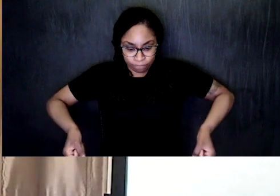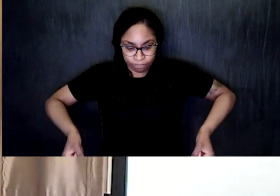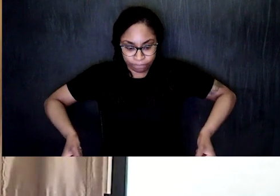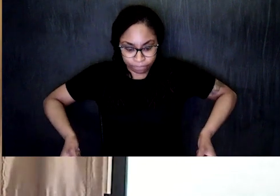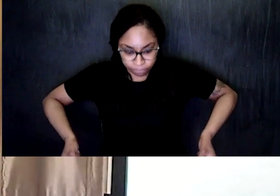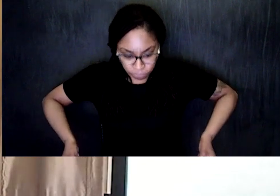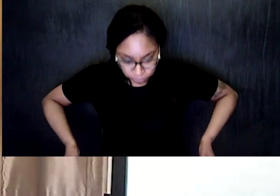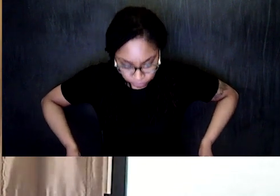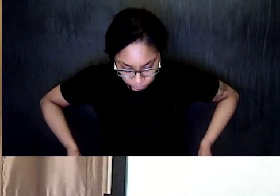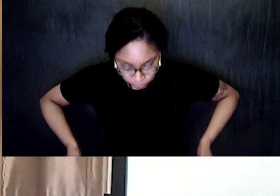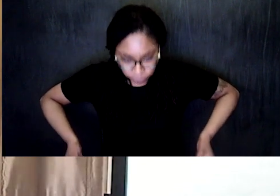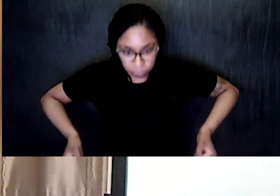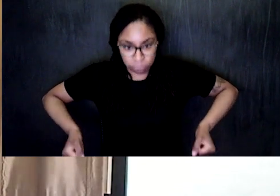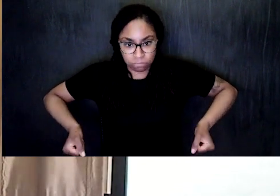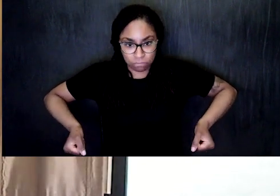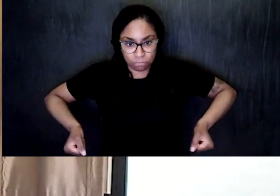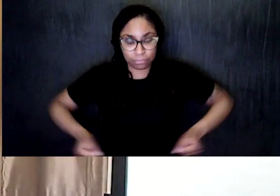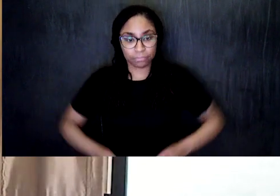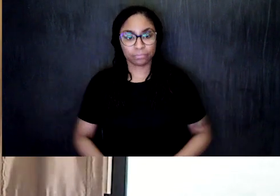firmly.